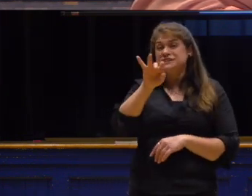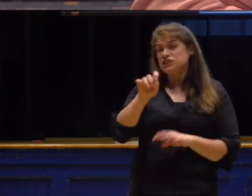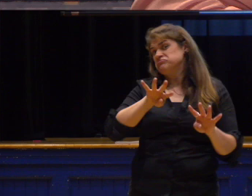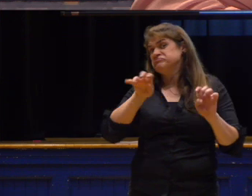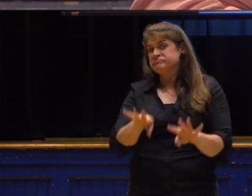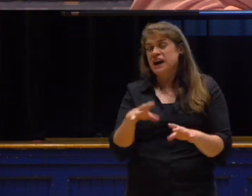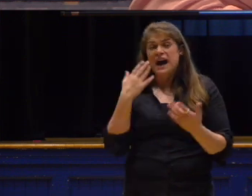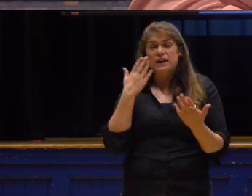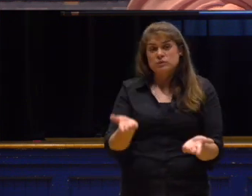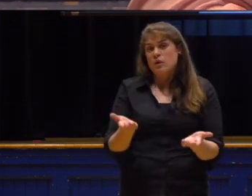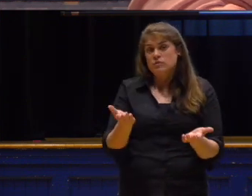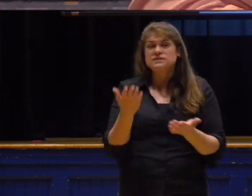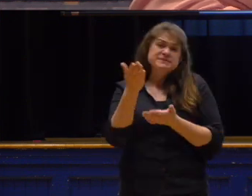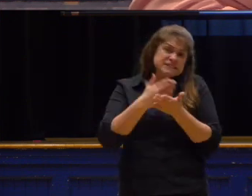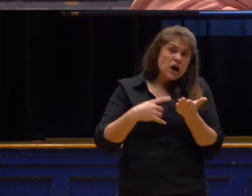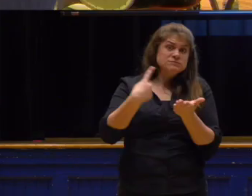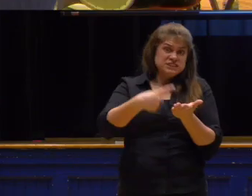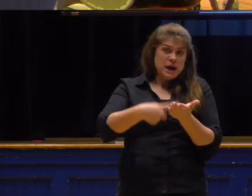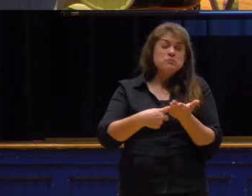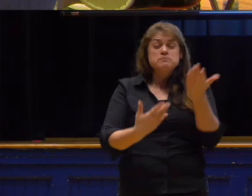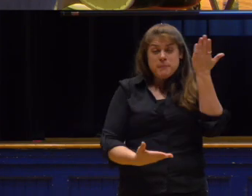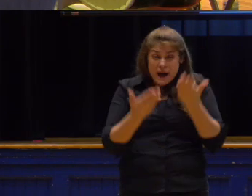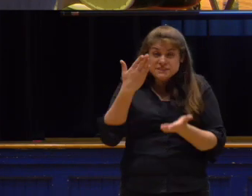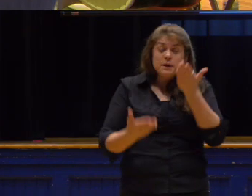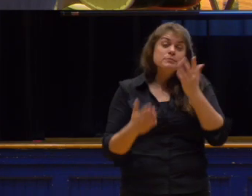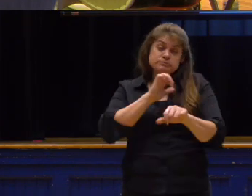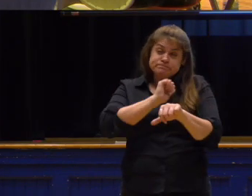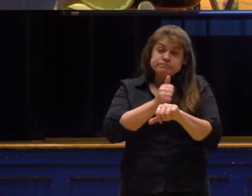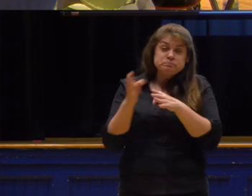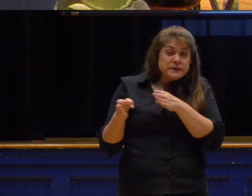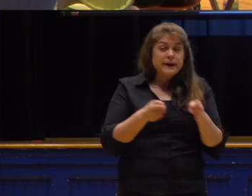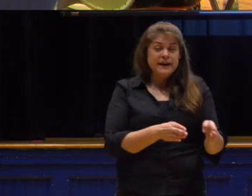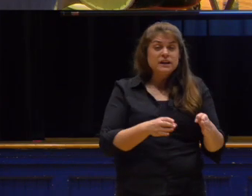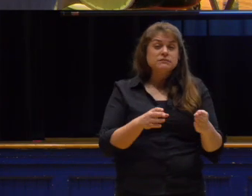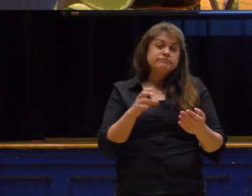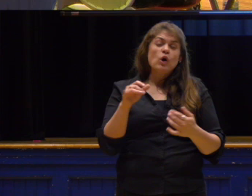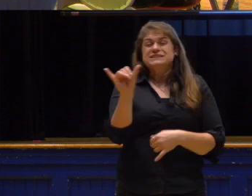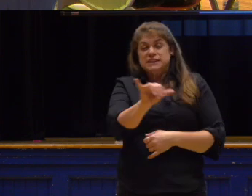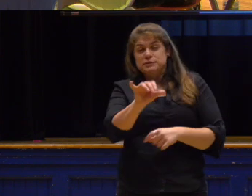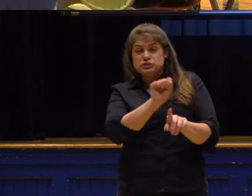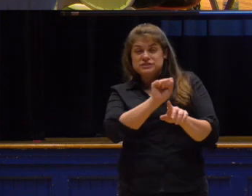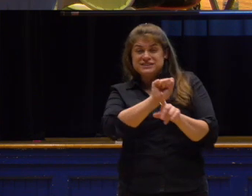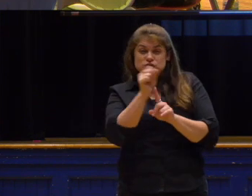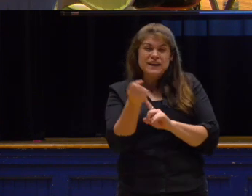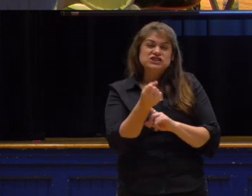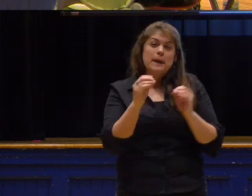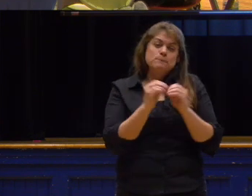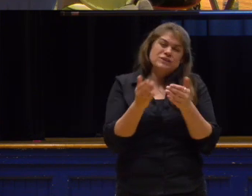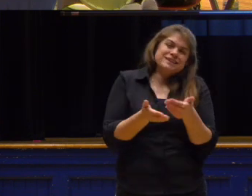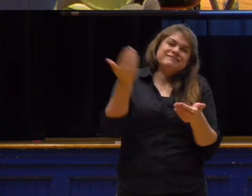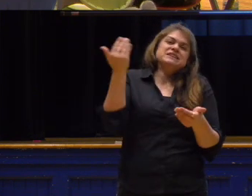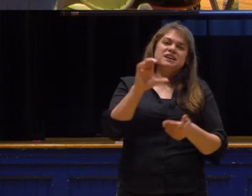utility companies. Chris, there's been some discussion about possibly them, probably a similar situation where it's more of